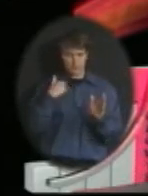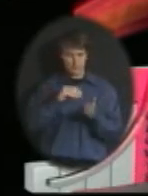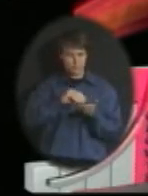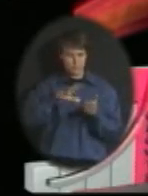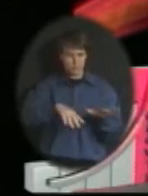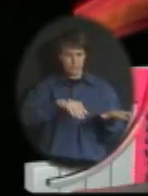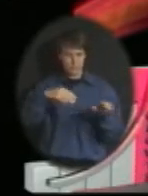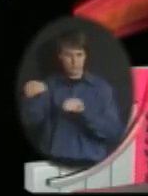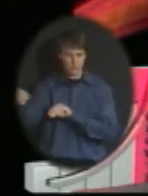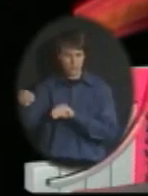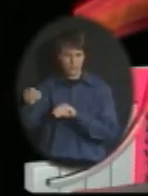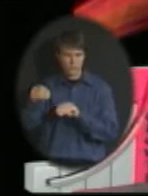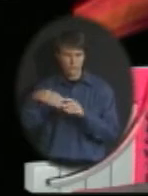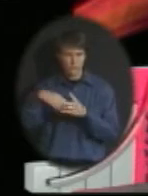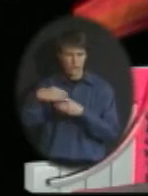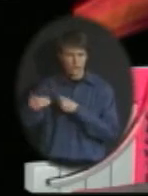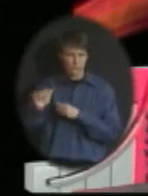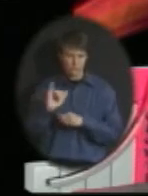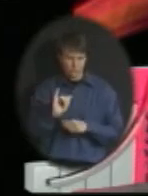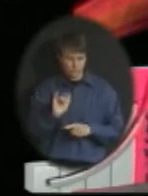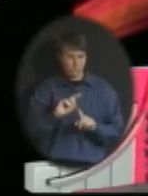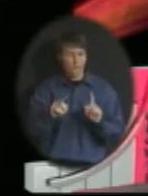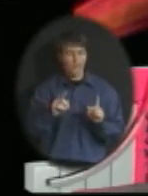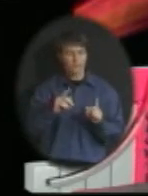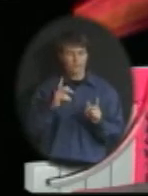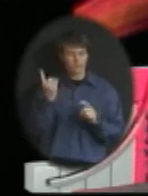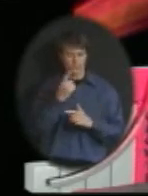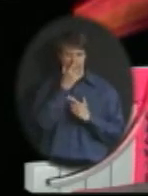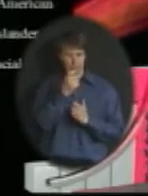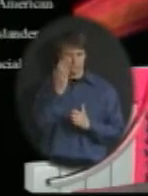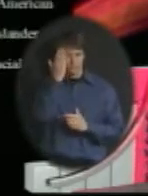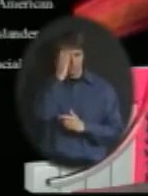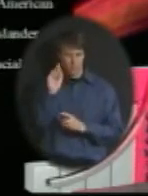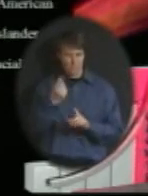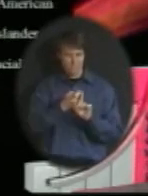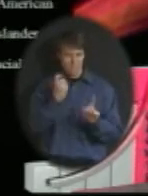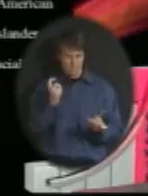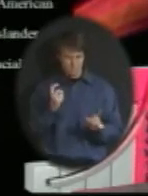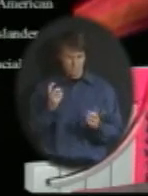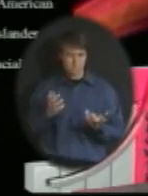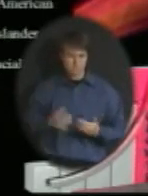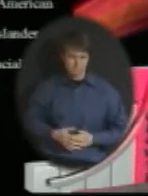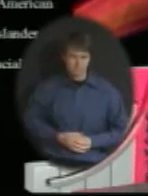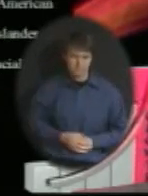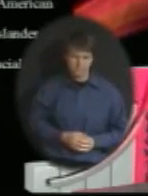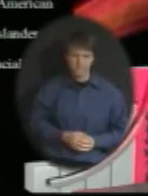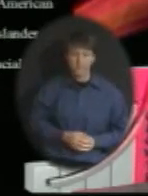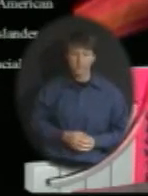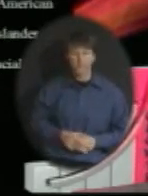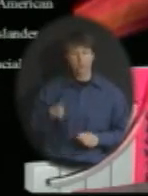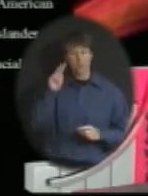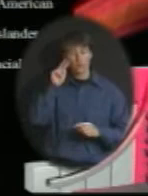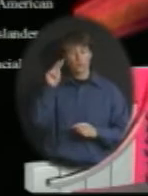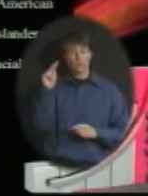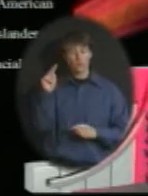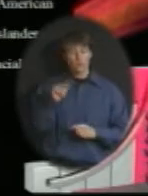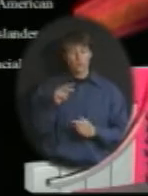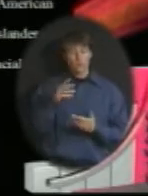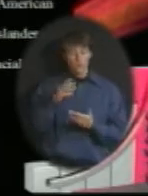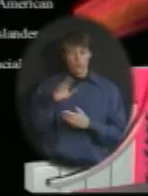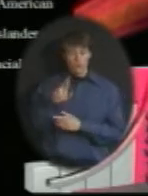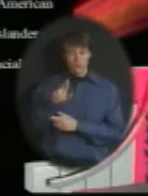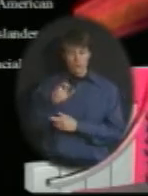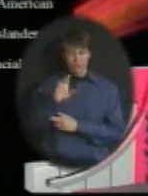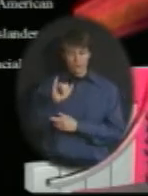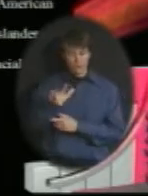out, but it's always interesting to know where are they coming from when they're new to our district. When we look at our makeup, when we look